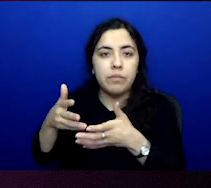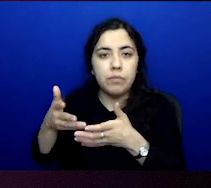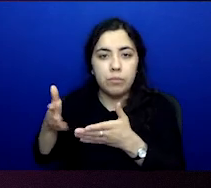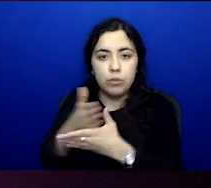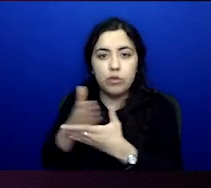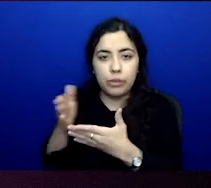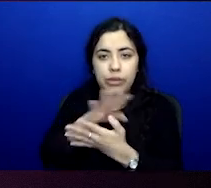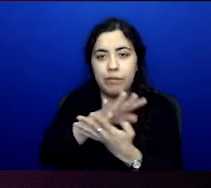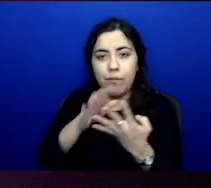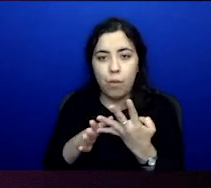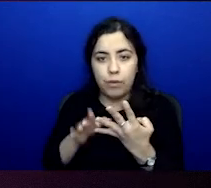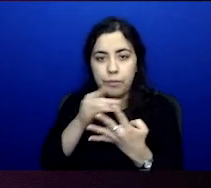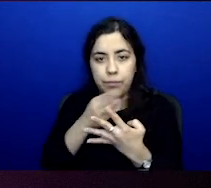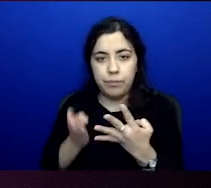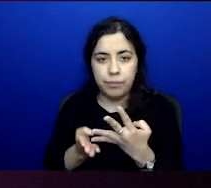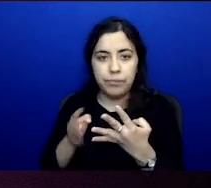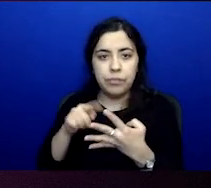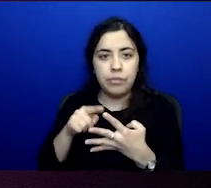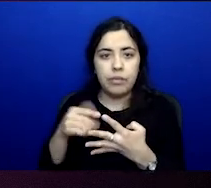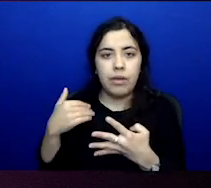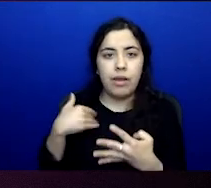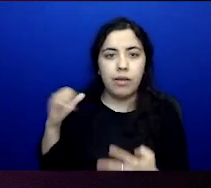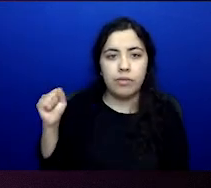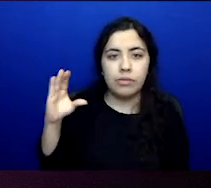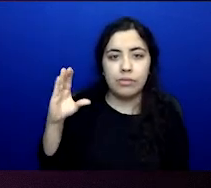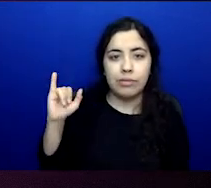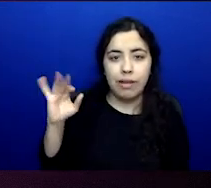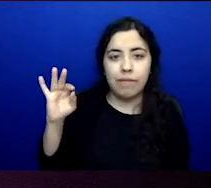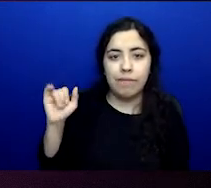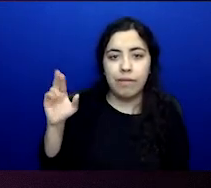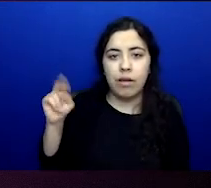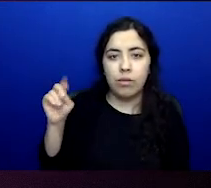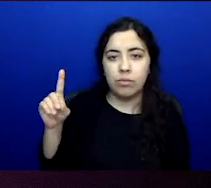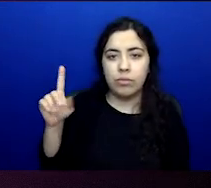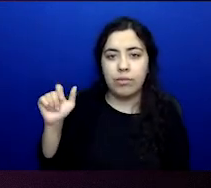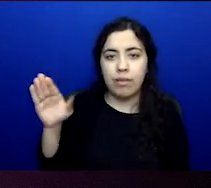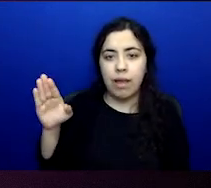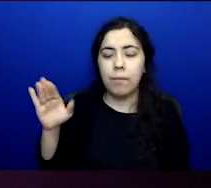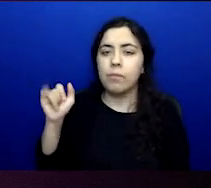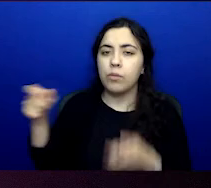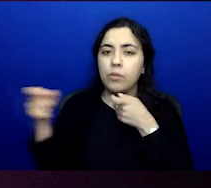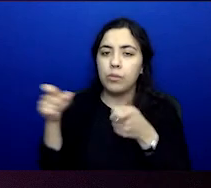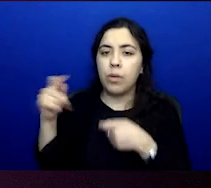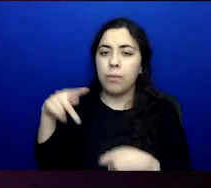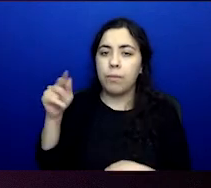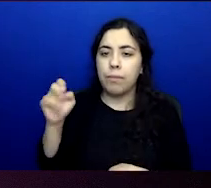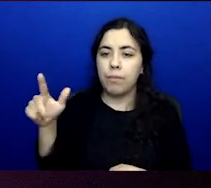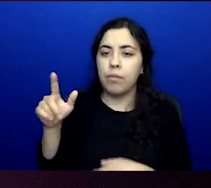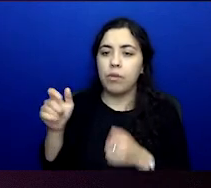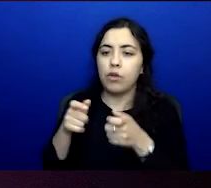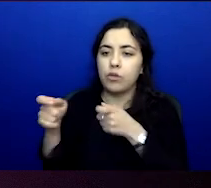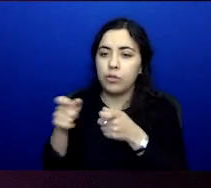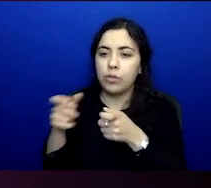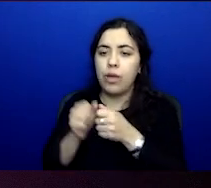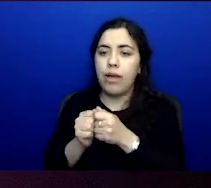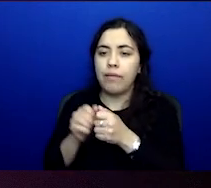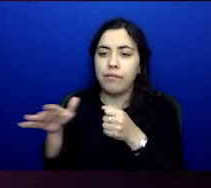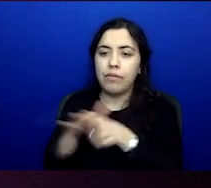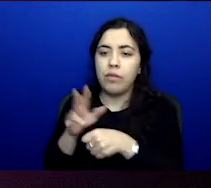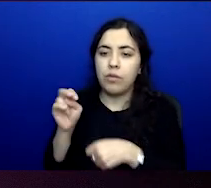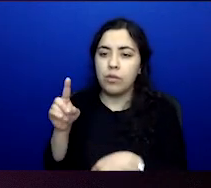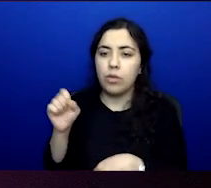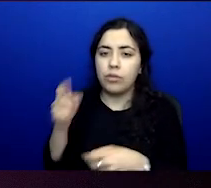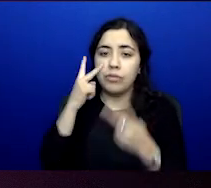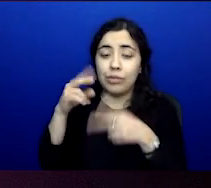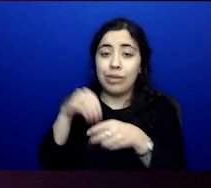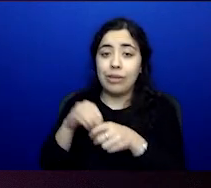can see here we have the sidebar on the left, which you can think of it as a control panel, which will control and filter the set of nodes that are visualized on the